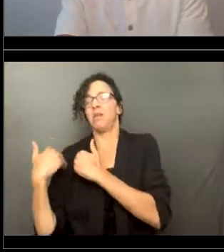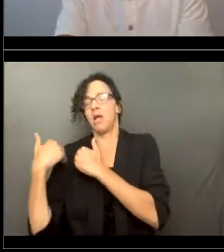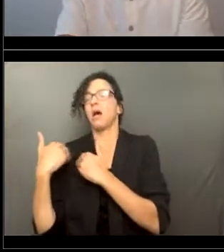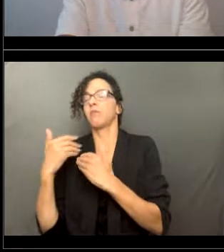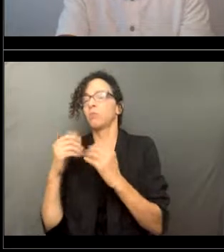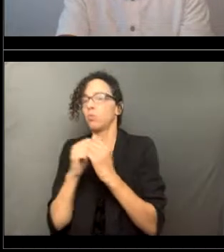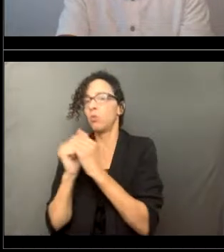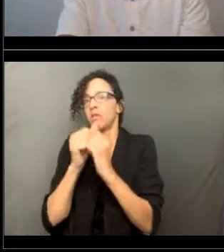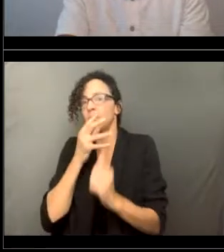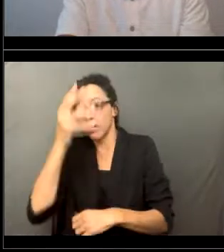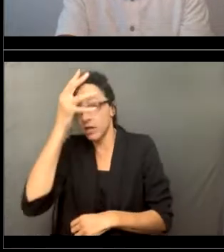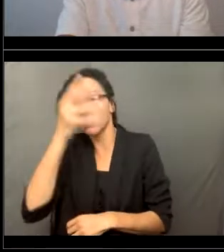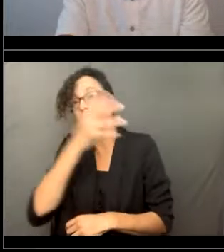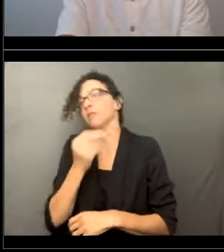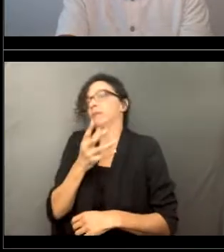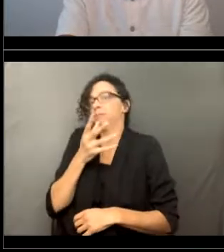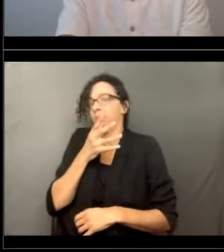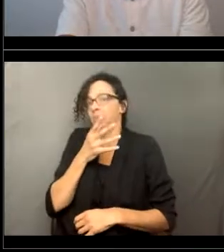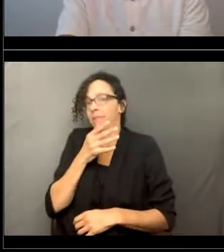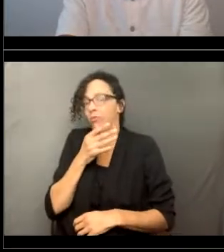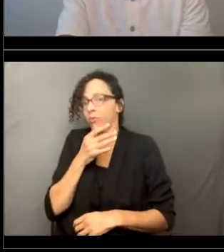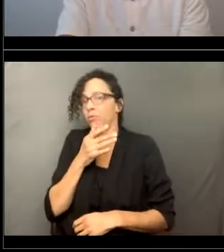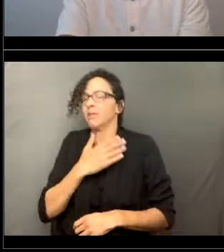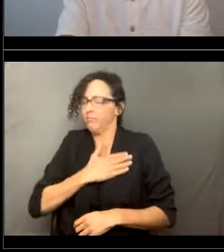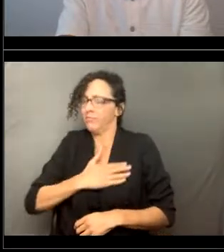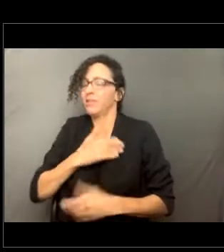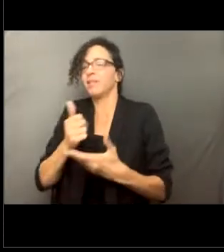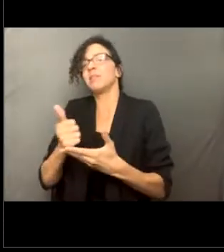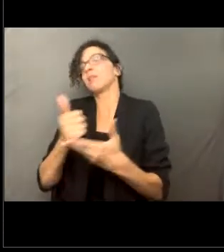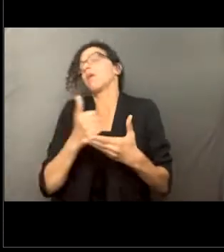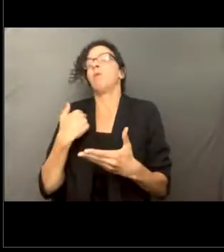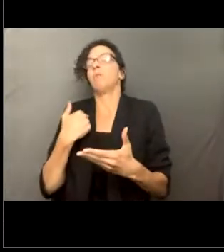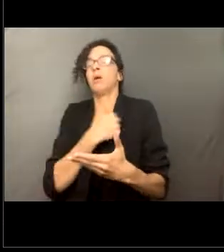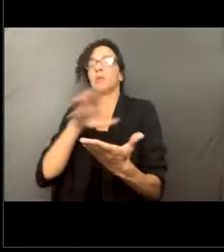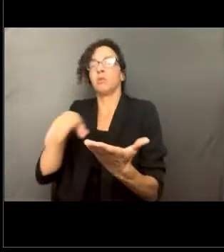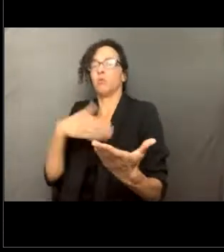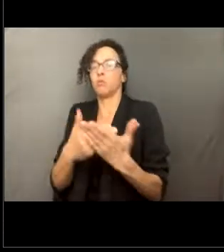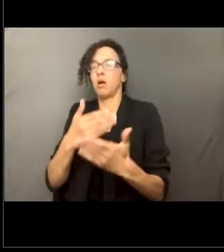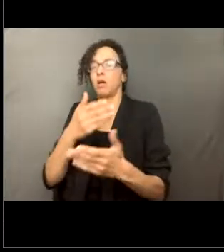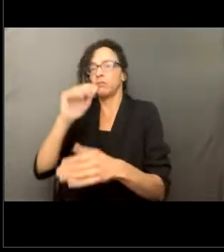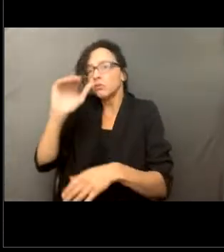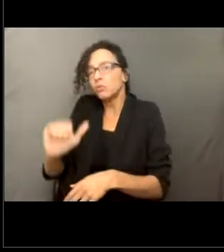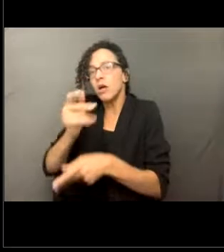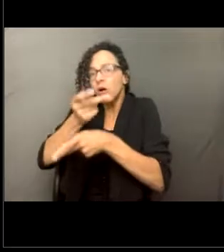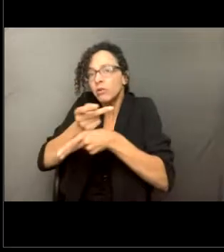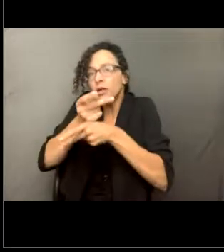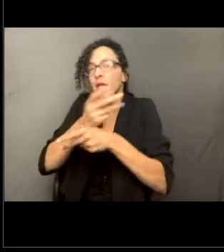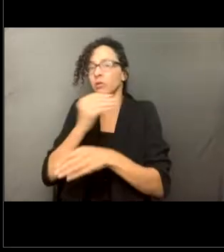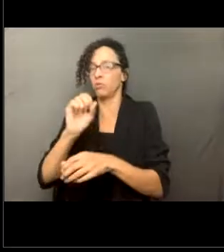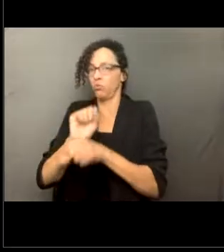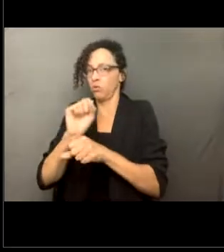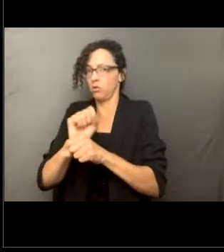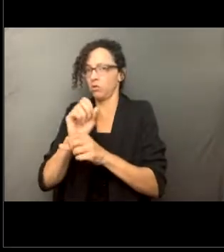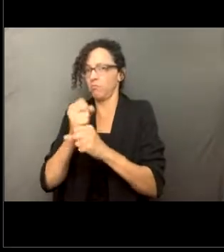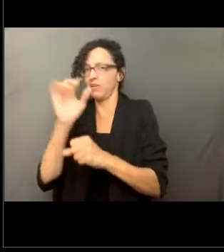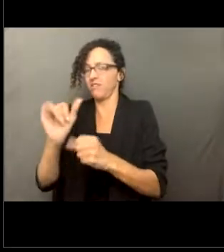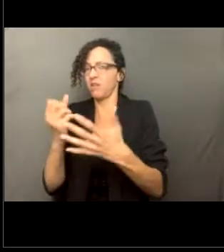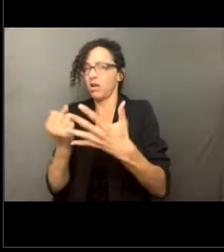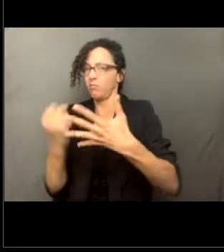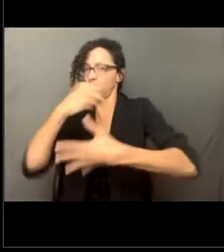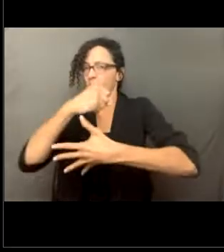get to childcare and get to work and make that a priority because that's survival. And we have a lot of